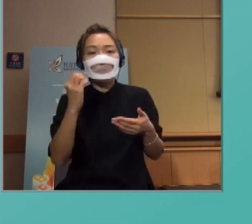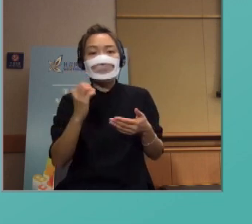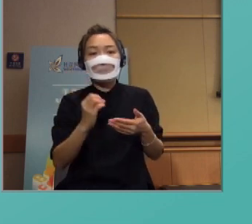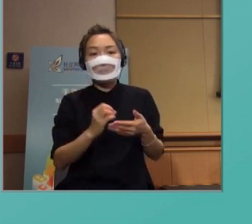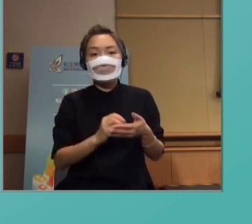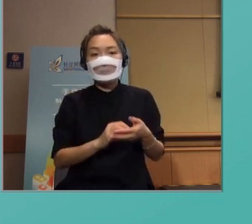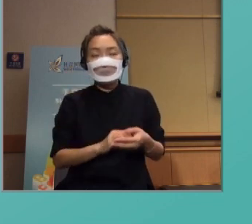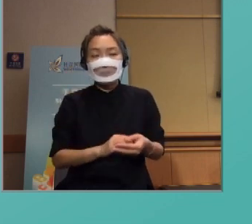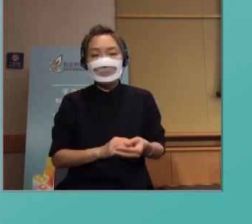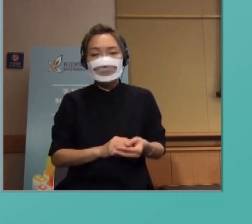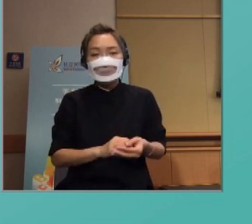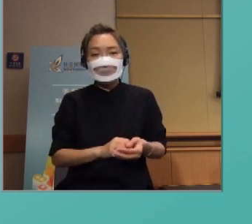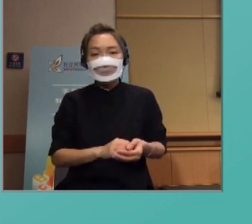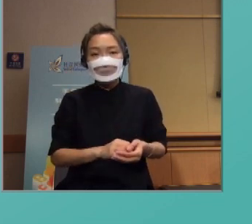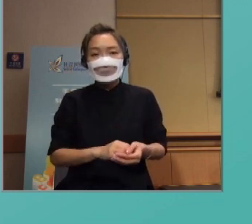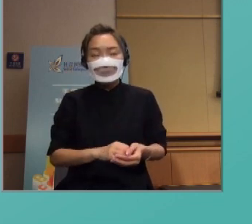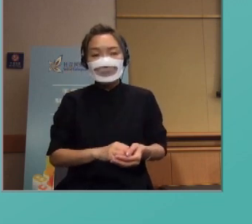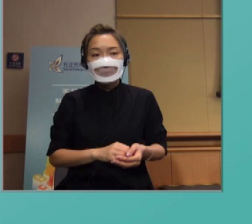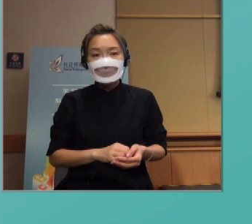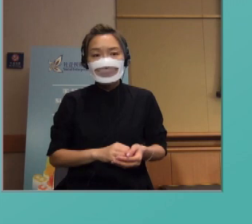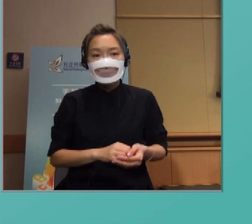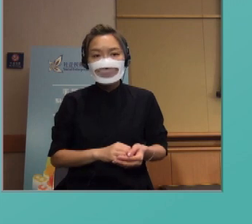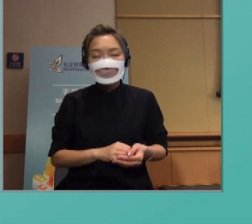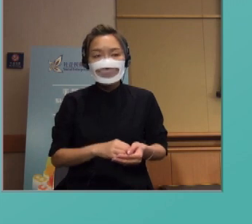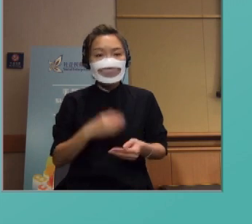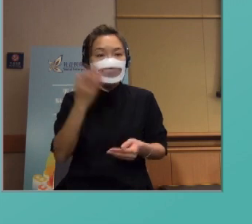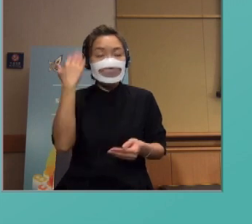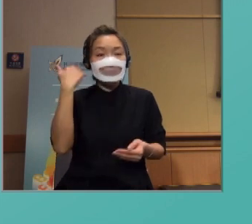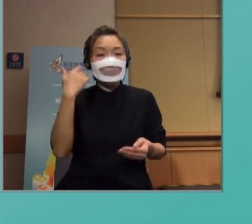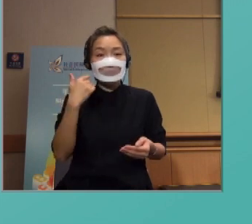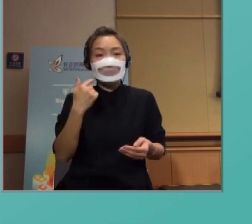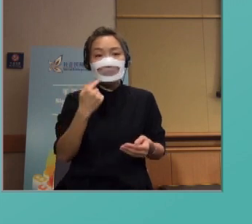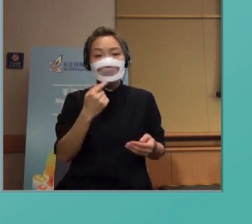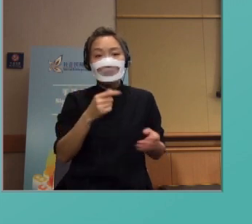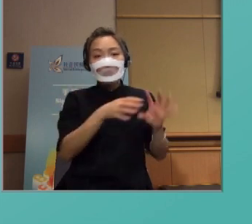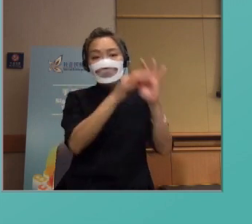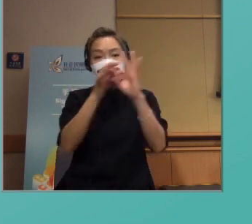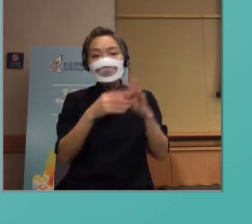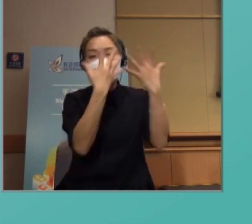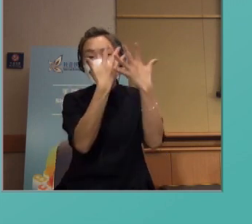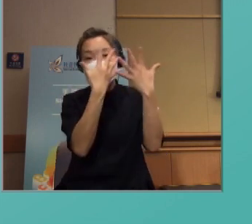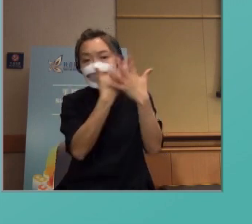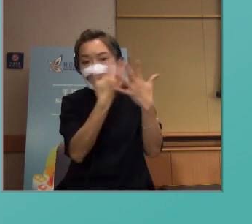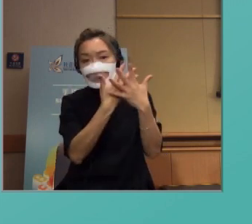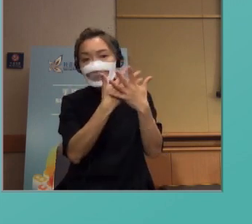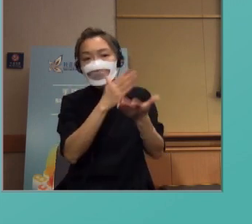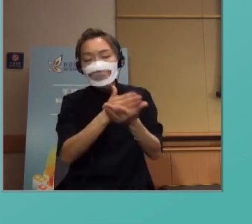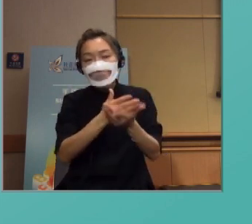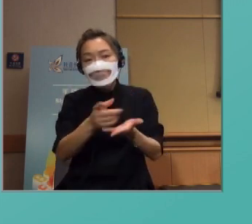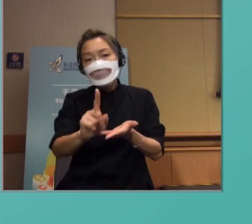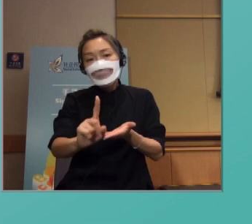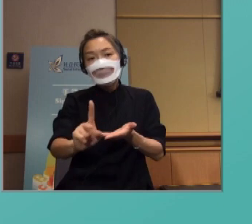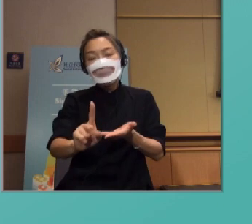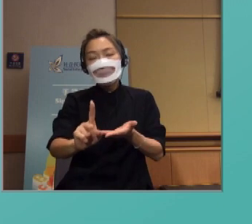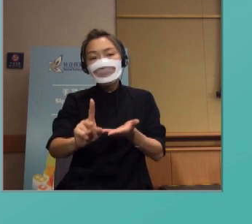is not available in the previous rounds of the internet was the ownership. So in terms of the ownership, the very purpose of